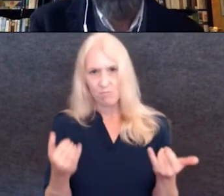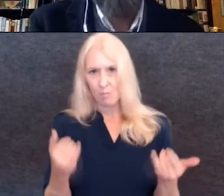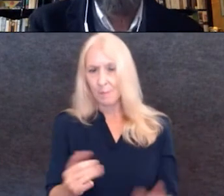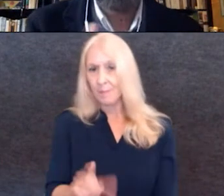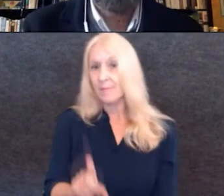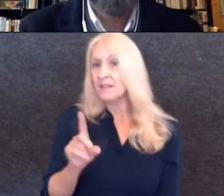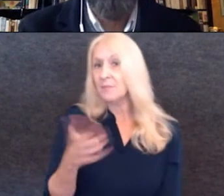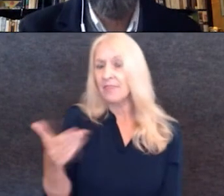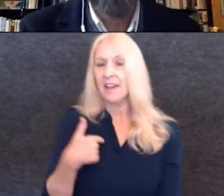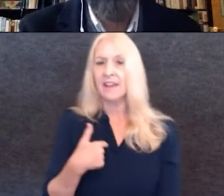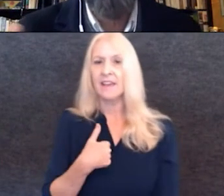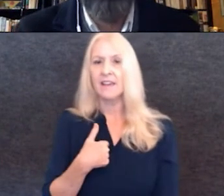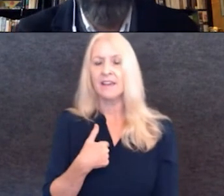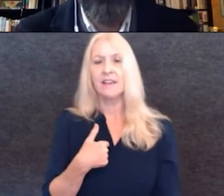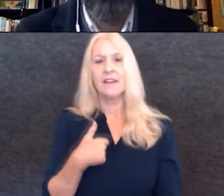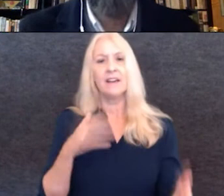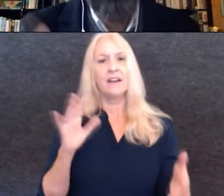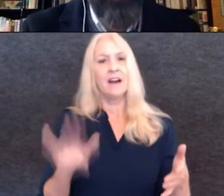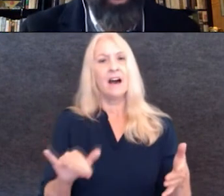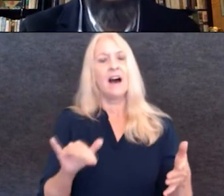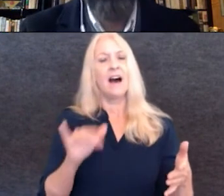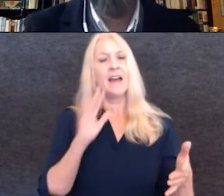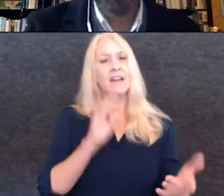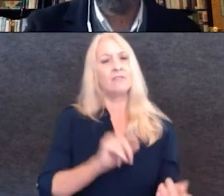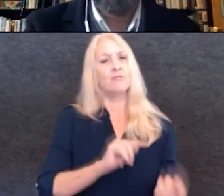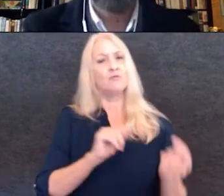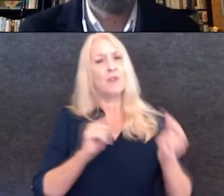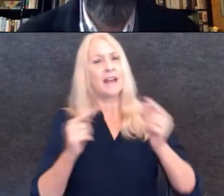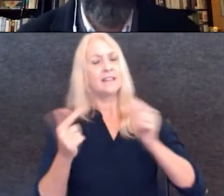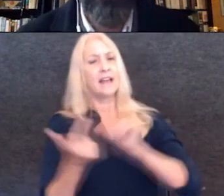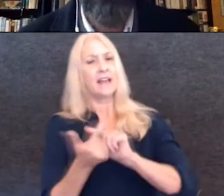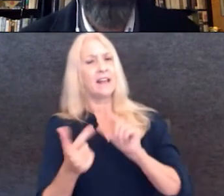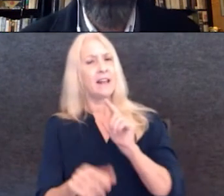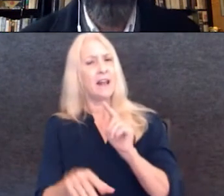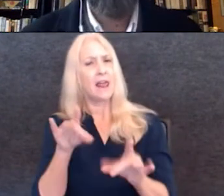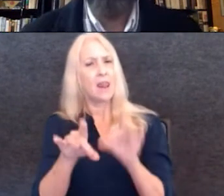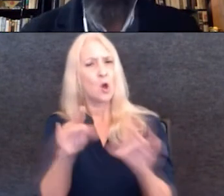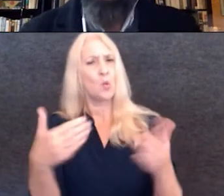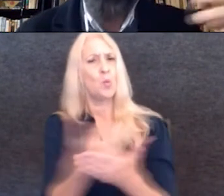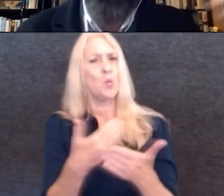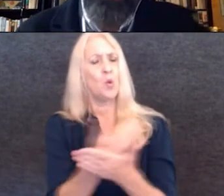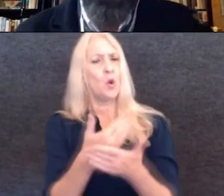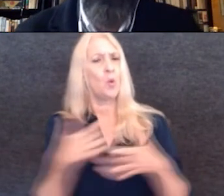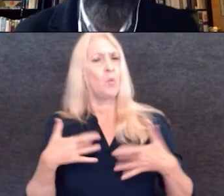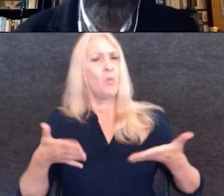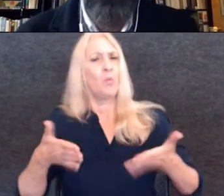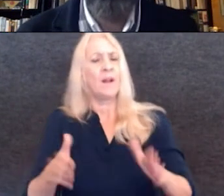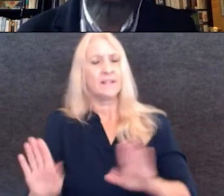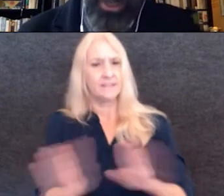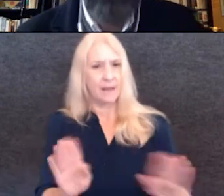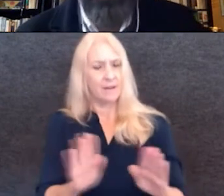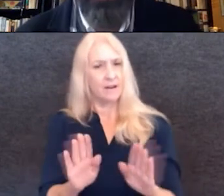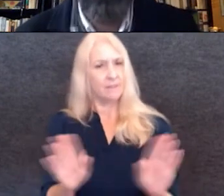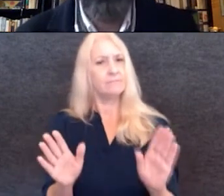done by actually translating emerging trends of culture and emerging trends of behavior. And, you know, combined with what I